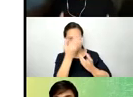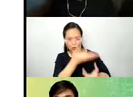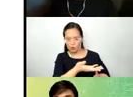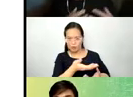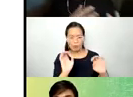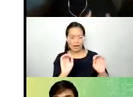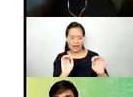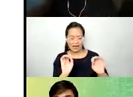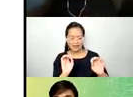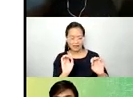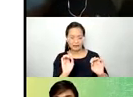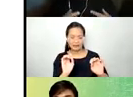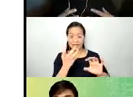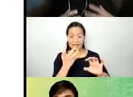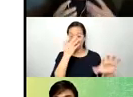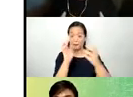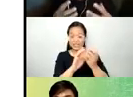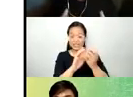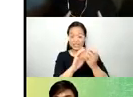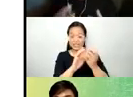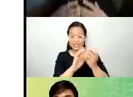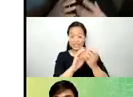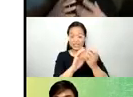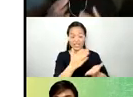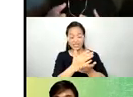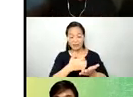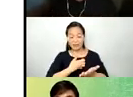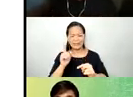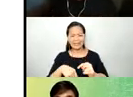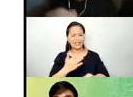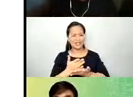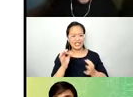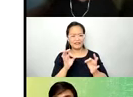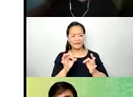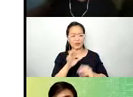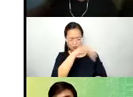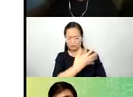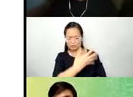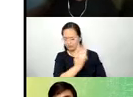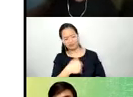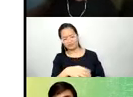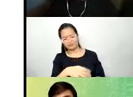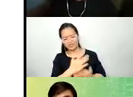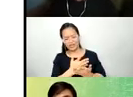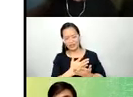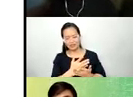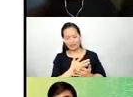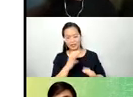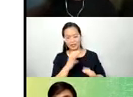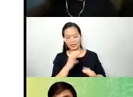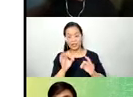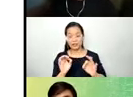empathy is sharing the emotions, you cannot share without telling the other person, uy, pa-share. If you don't, pag nanakaw